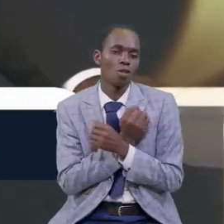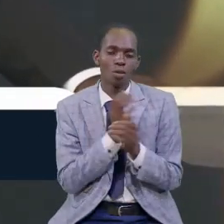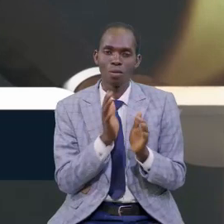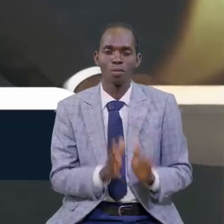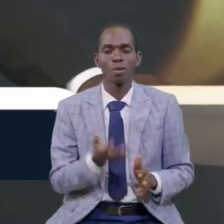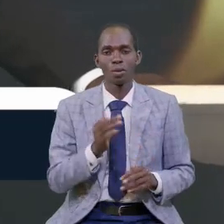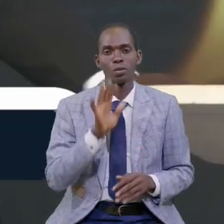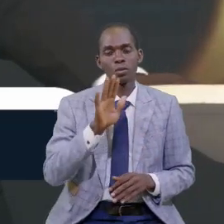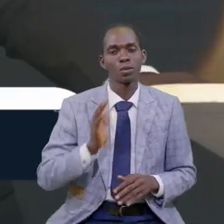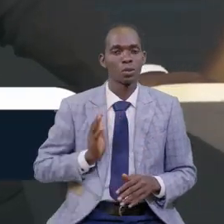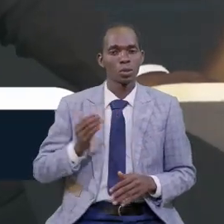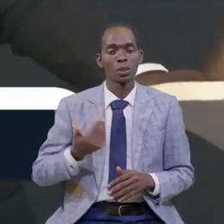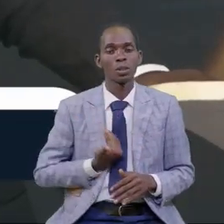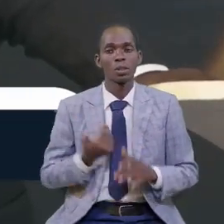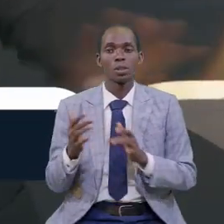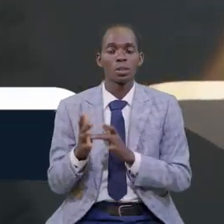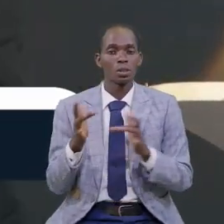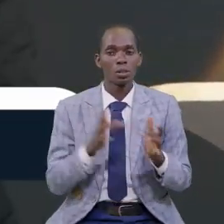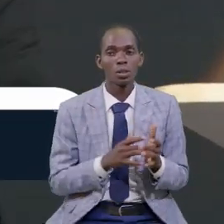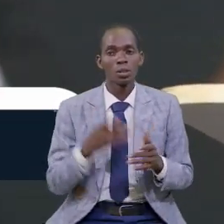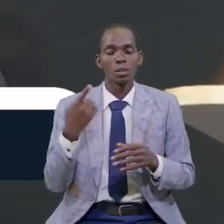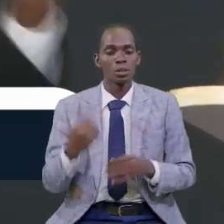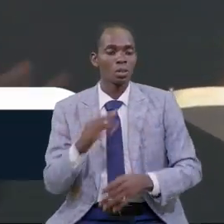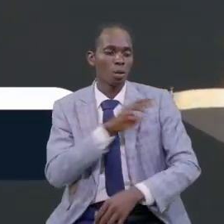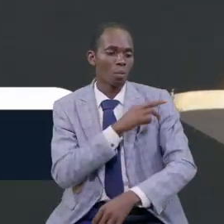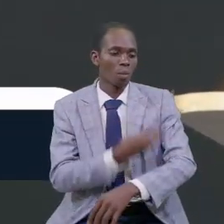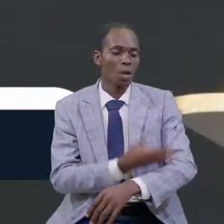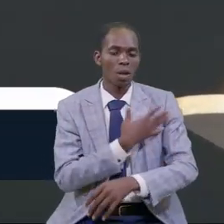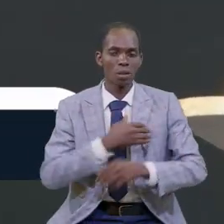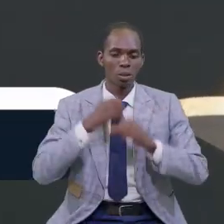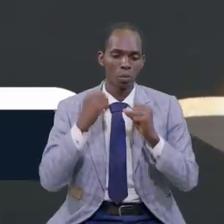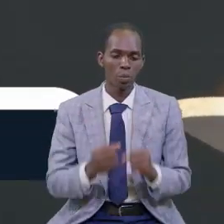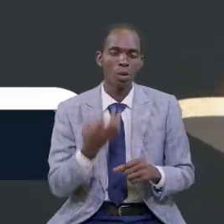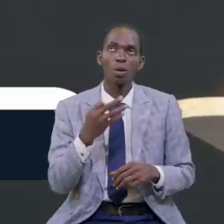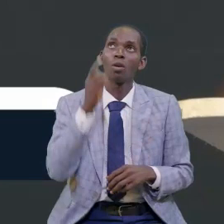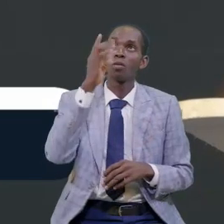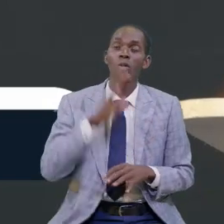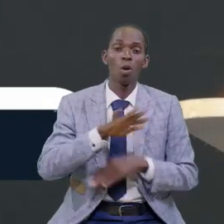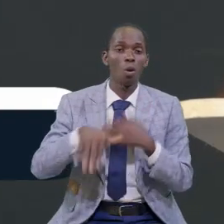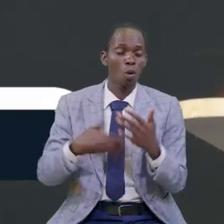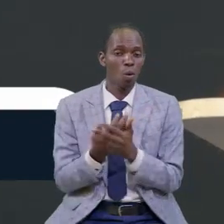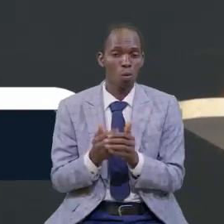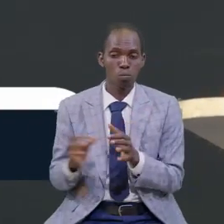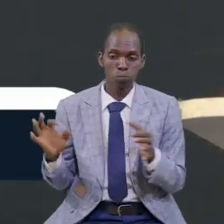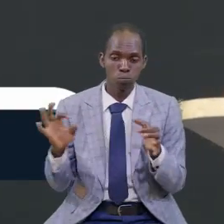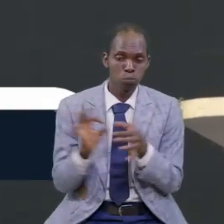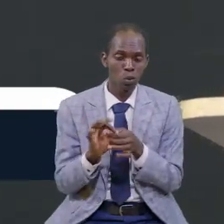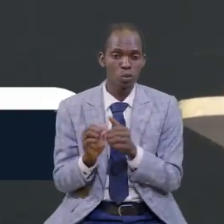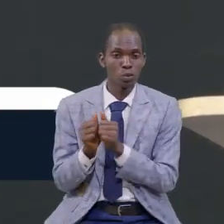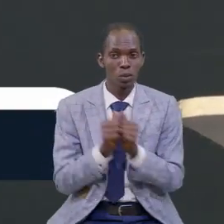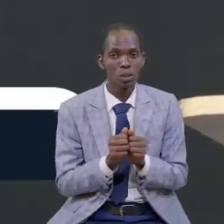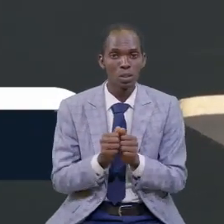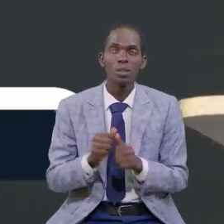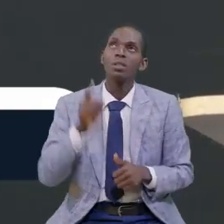Jesus, the might and the power of God. Put everything together. The just